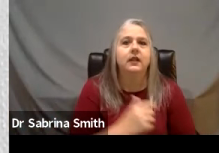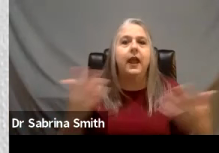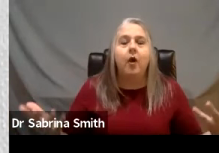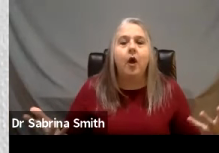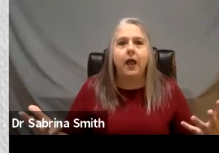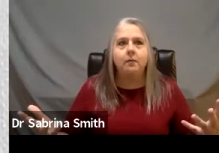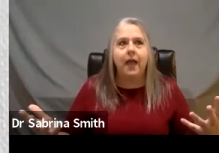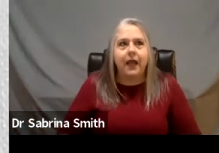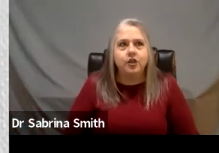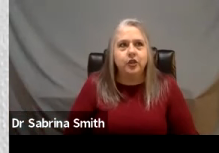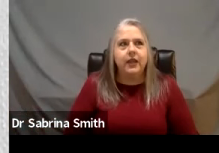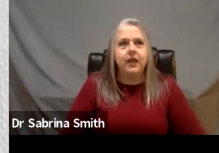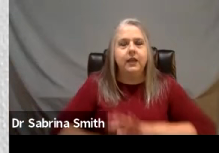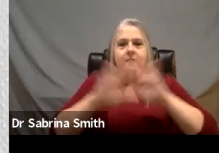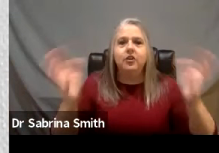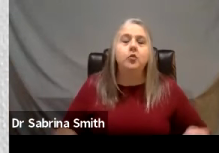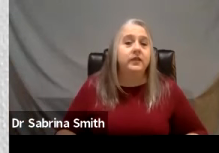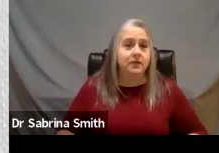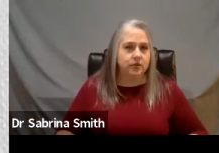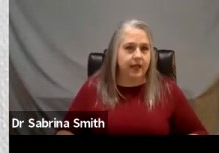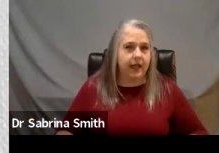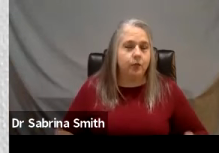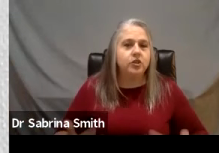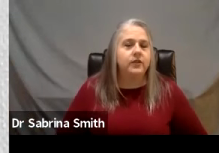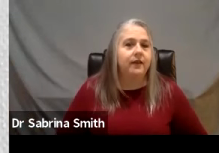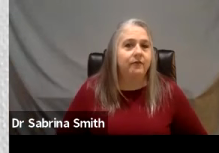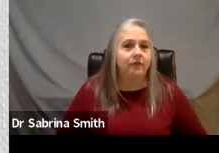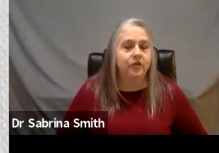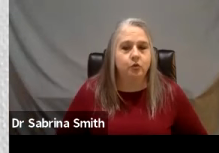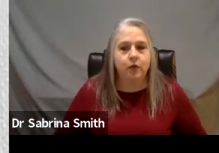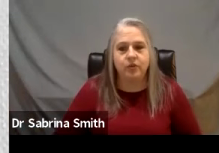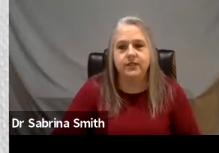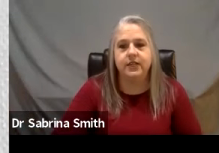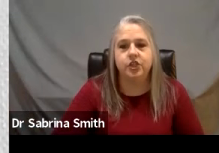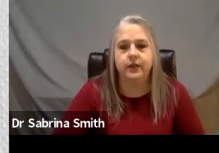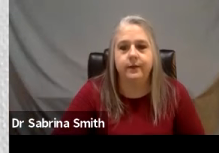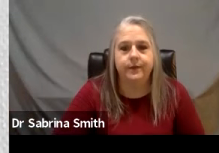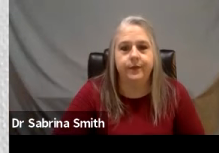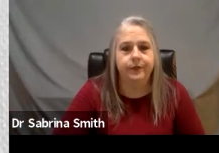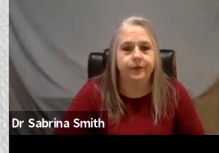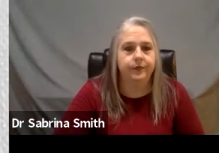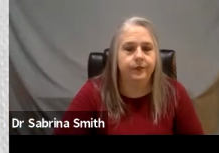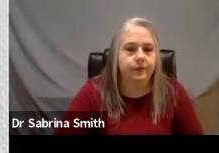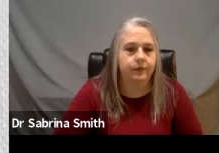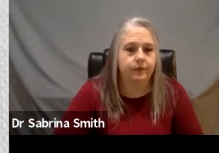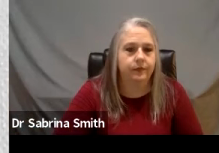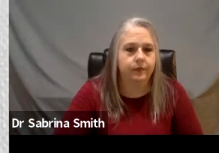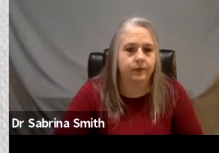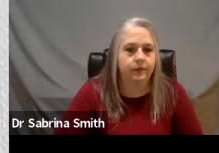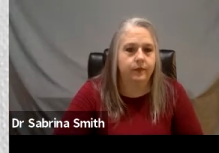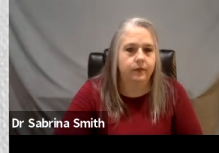because now I'm actually giving you what this looks like and we're doing that visual representation.